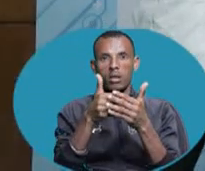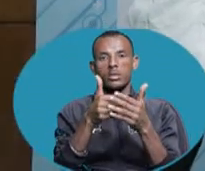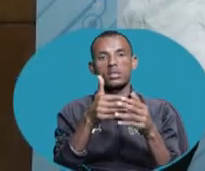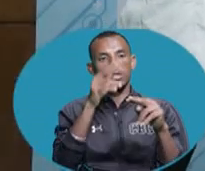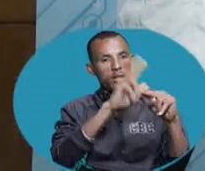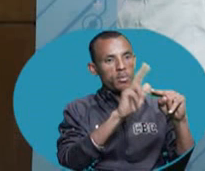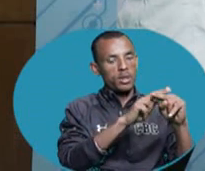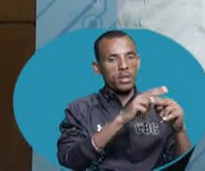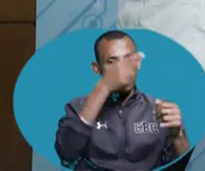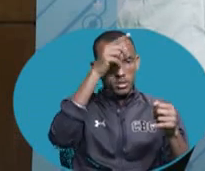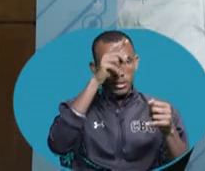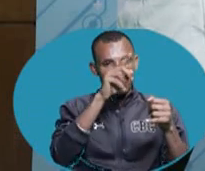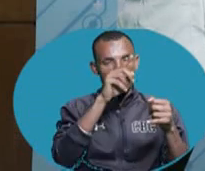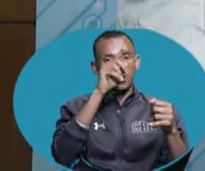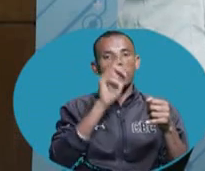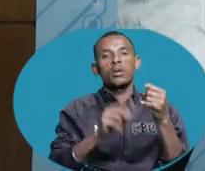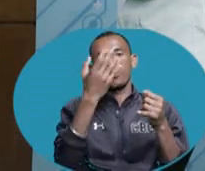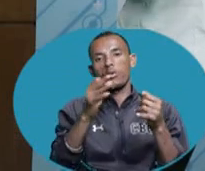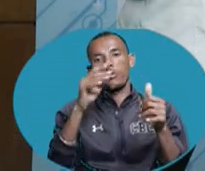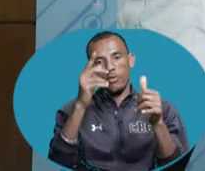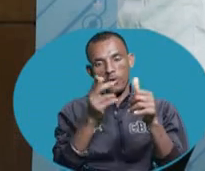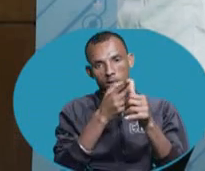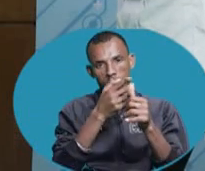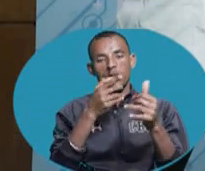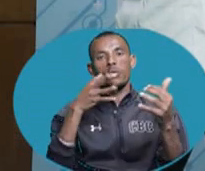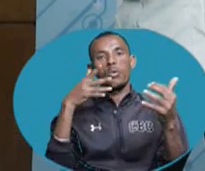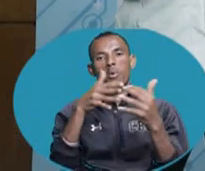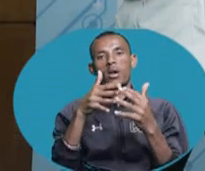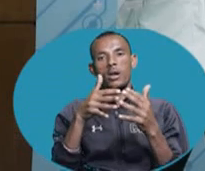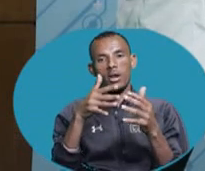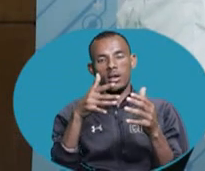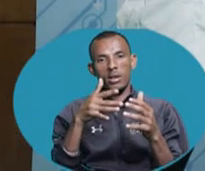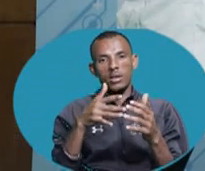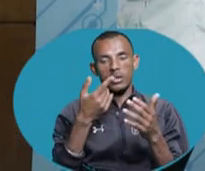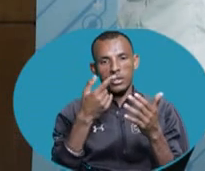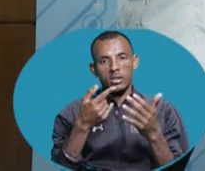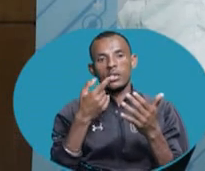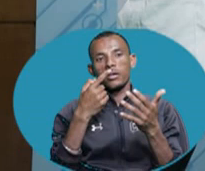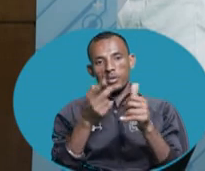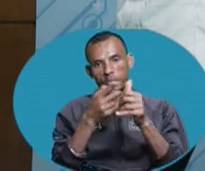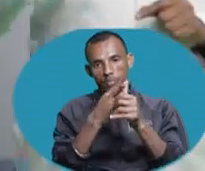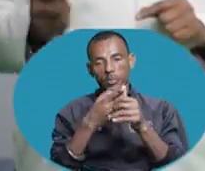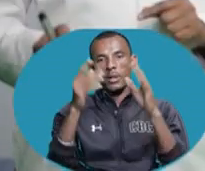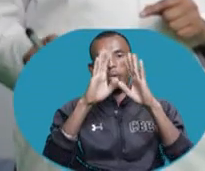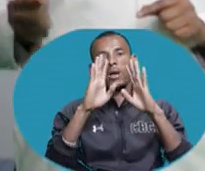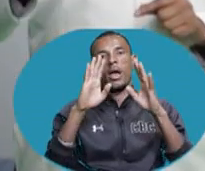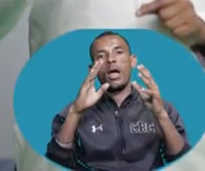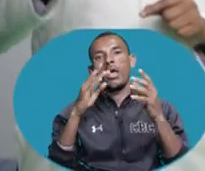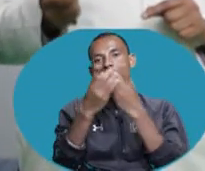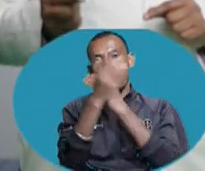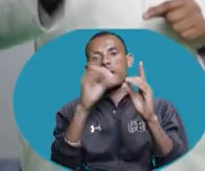settlement at the end of First World War. For example, the Versailles Treaty. This treaty was unjust treaty.